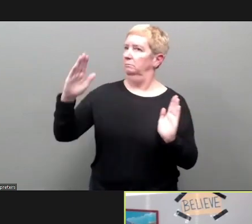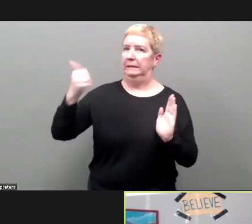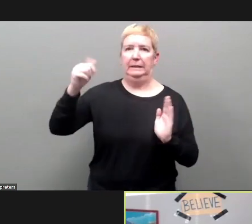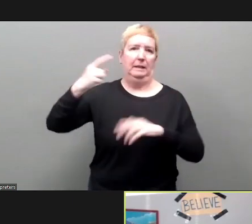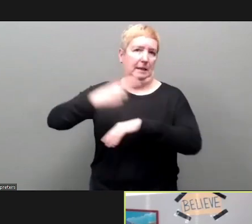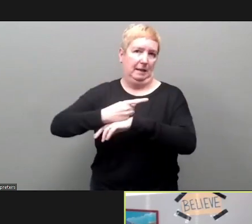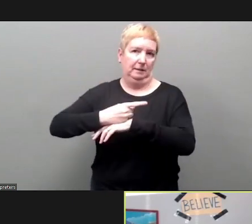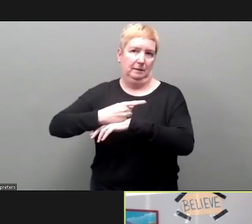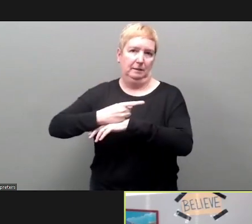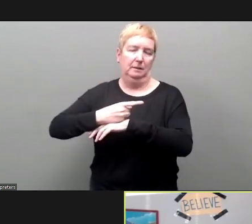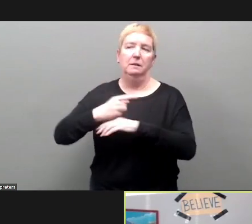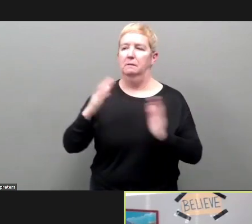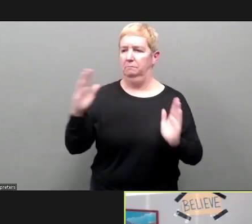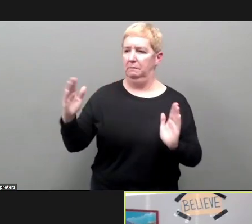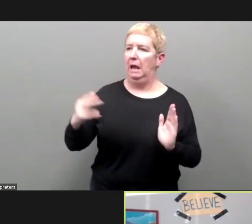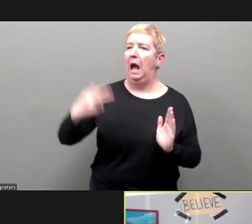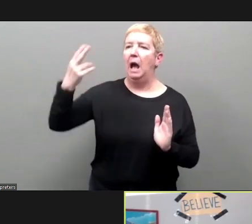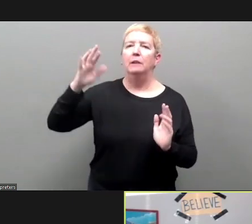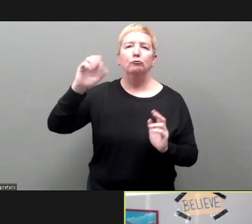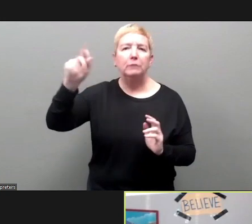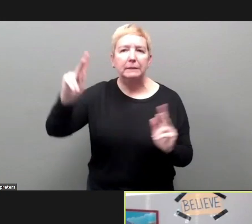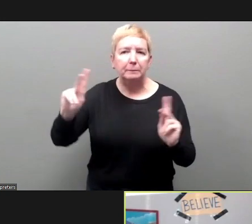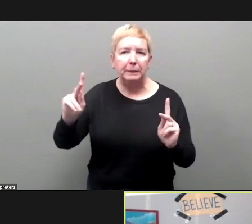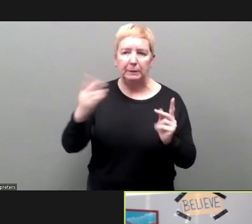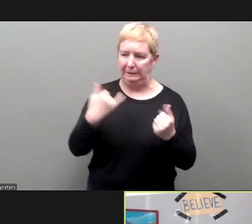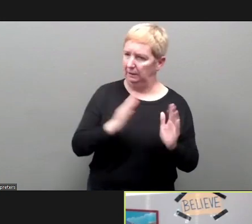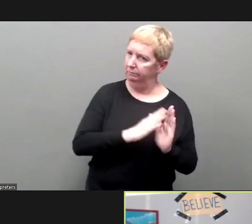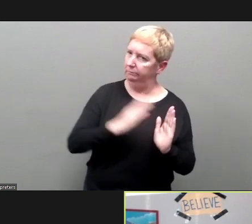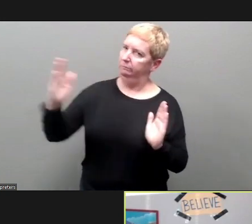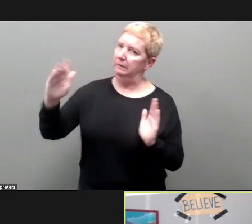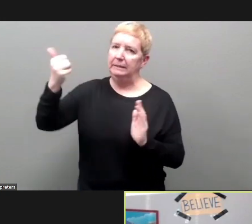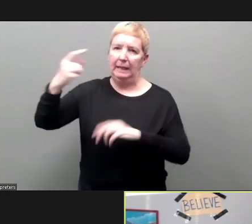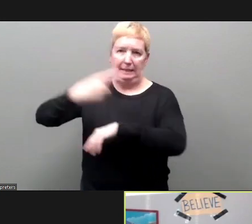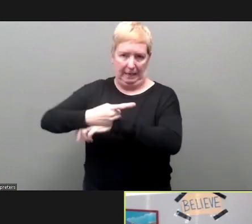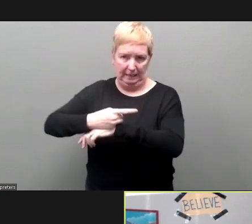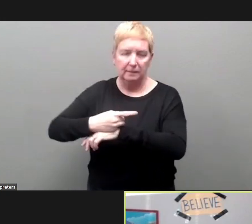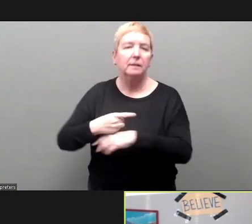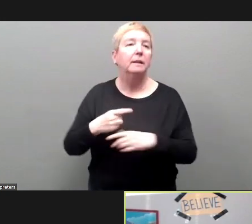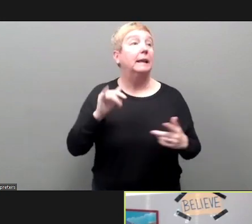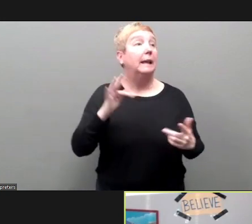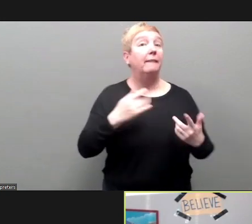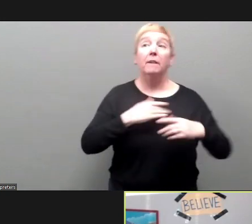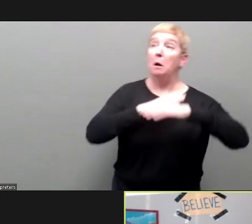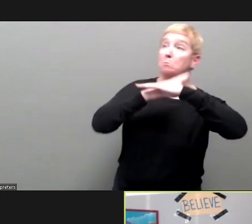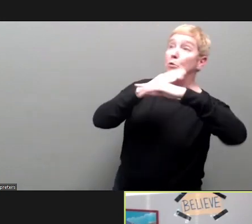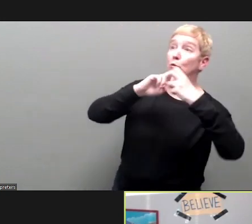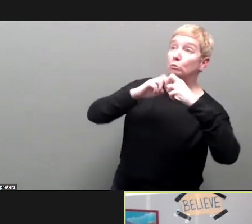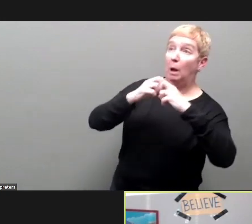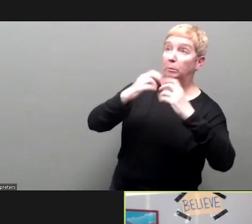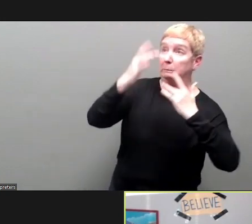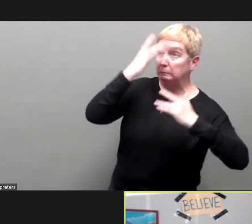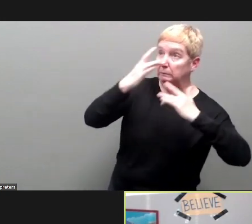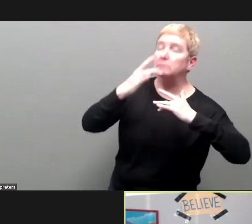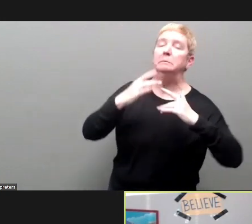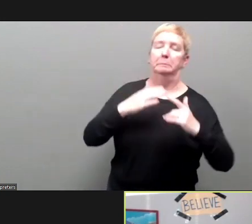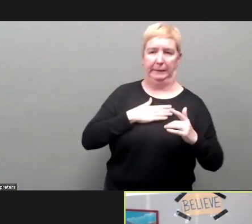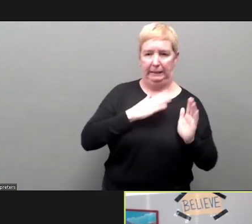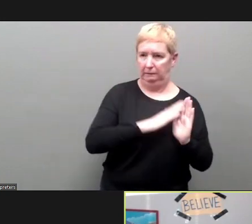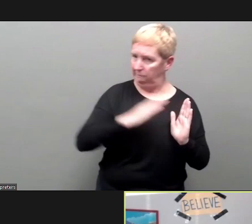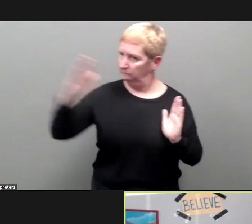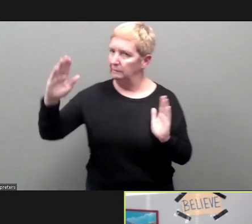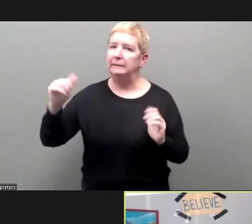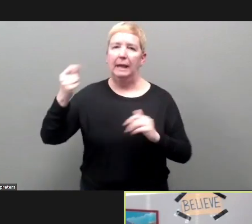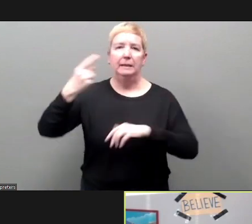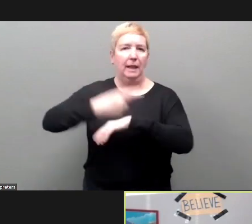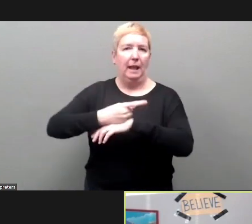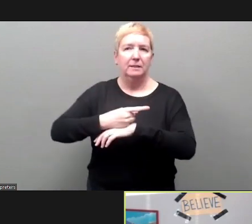10 days. People who are immune compromised, it is still recommended that they also, use a 10-day isolation. So it's